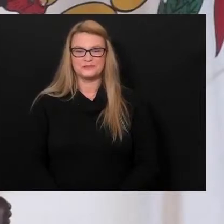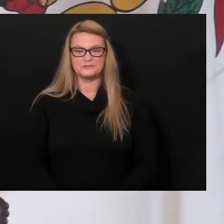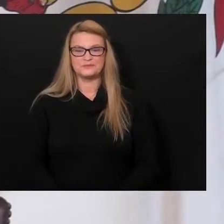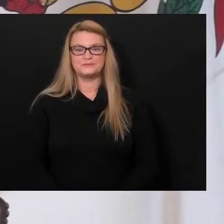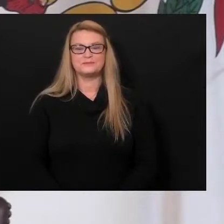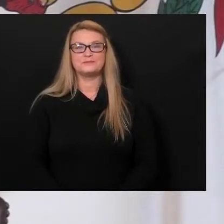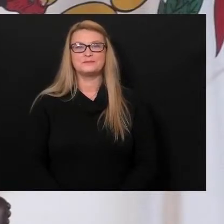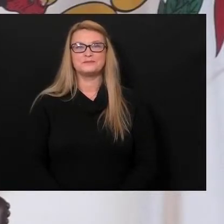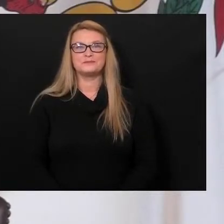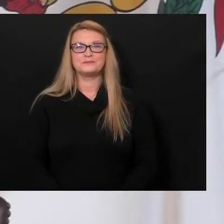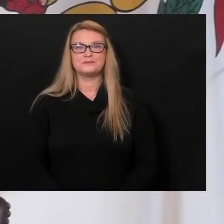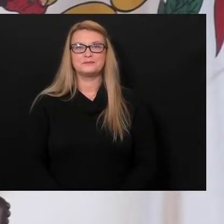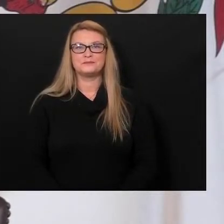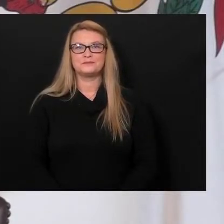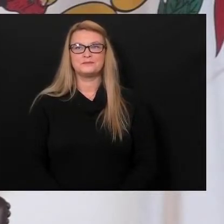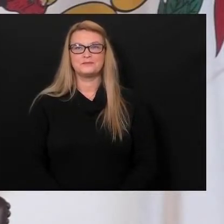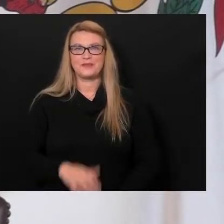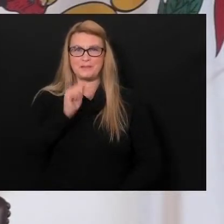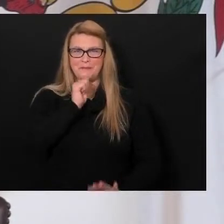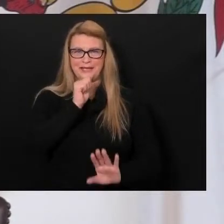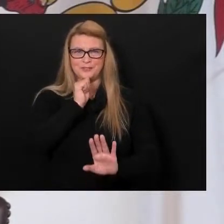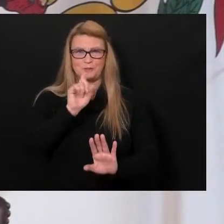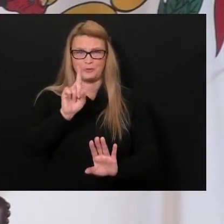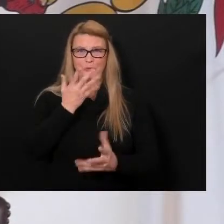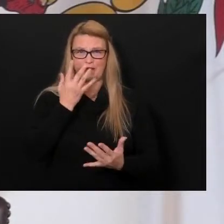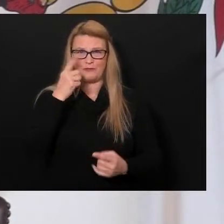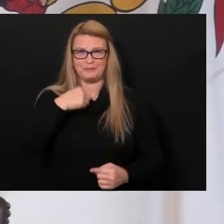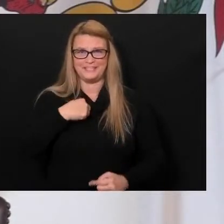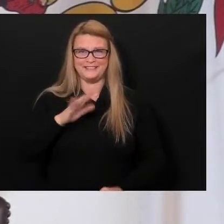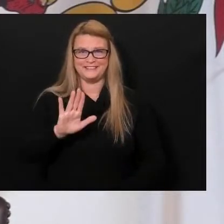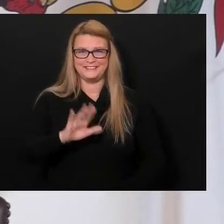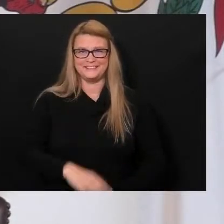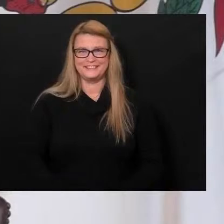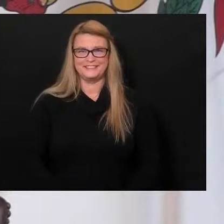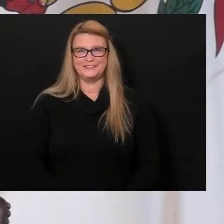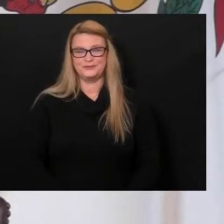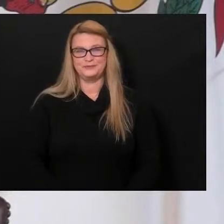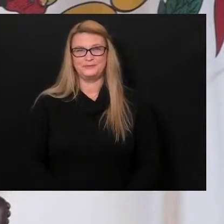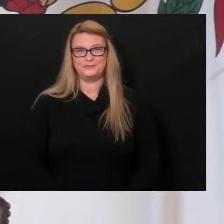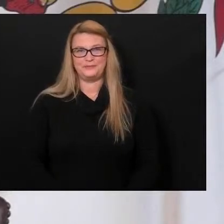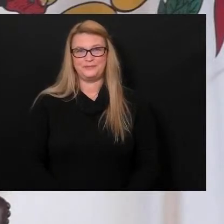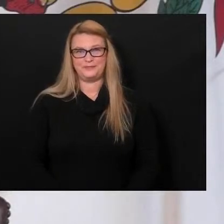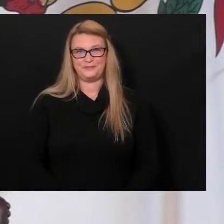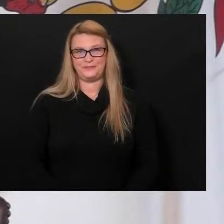I'm just going to, y'all just bear with me just 1 second.